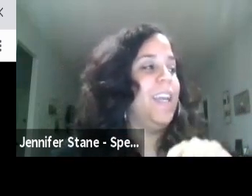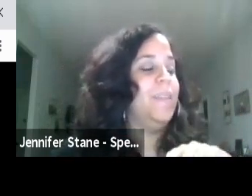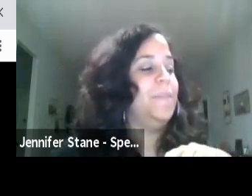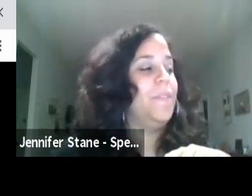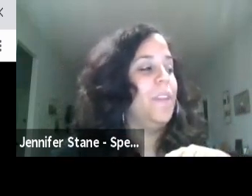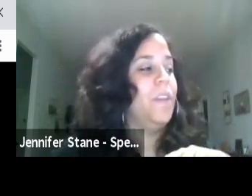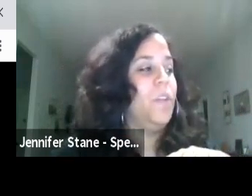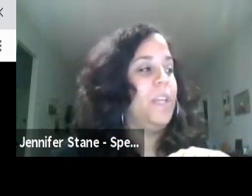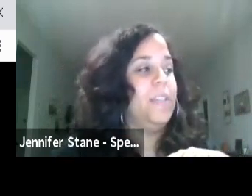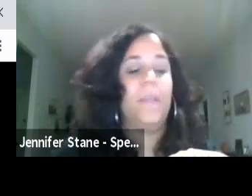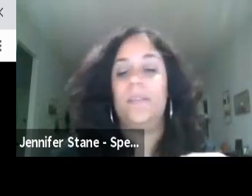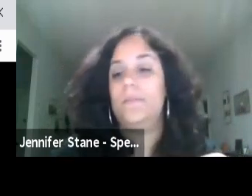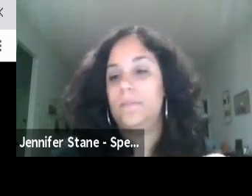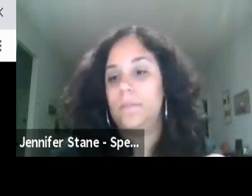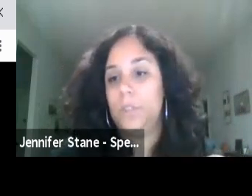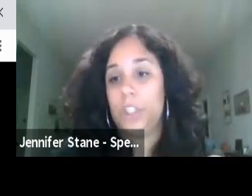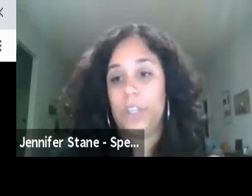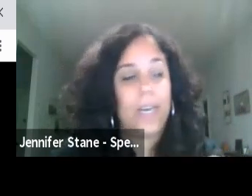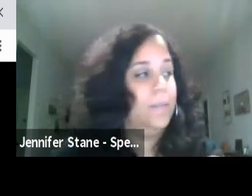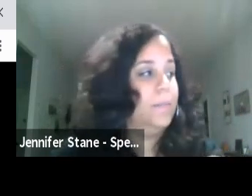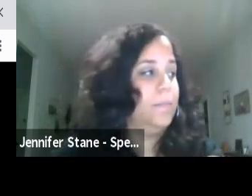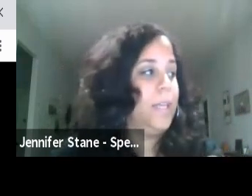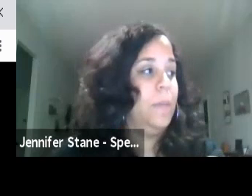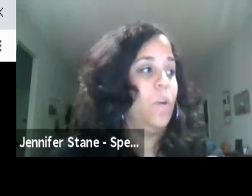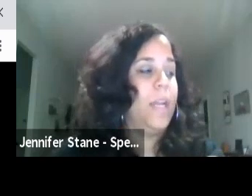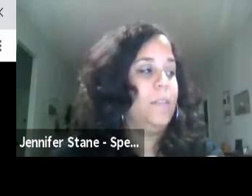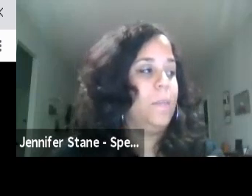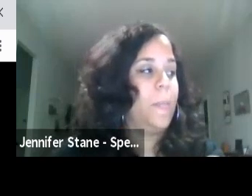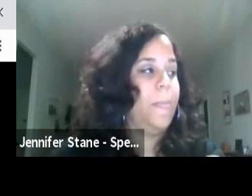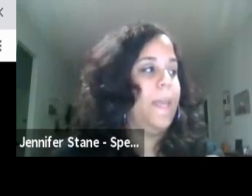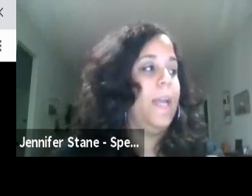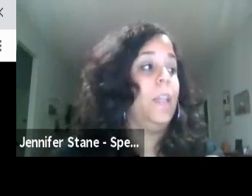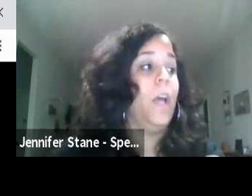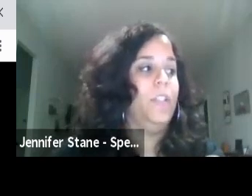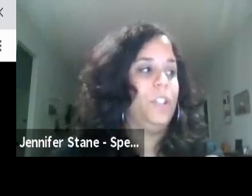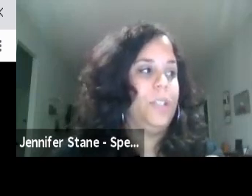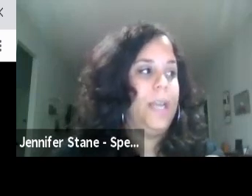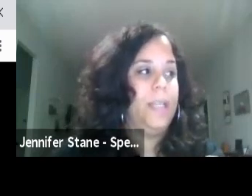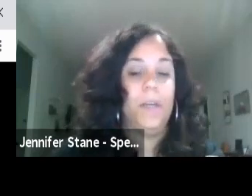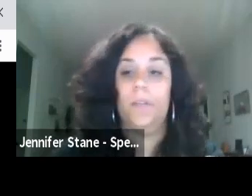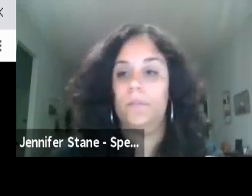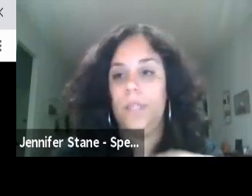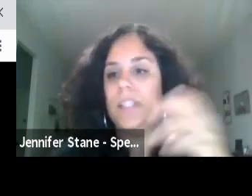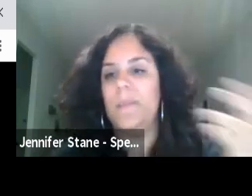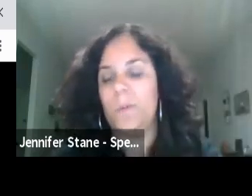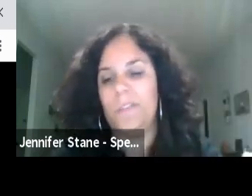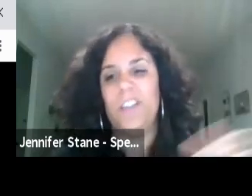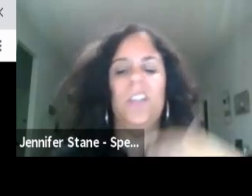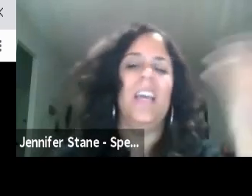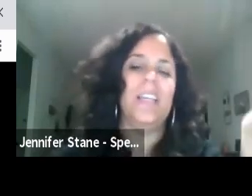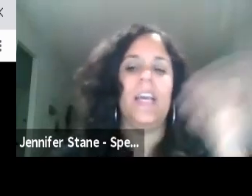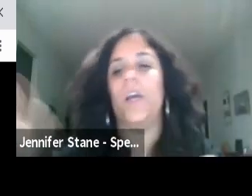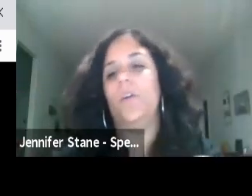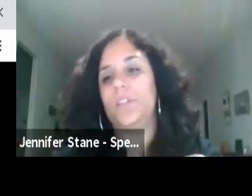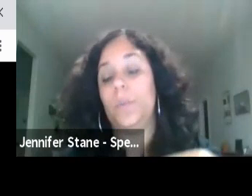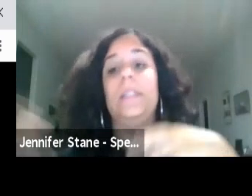Let's say you eat something sugary in the morning, at lunch, and at dinner in some form or fashion.